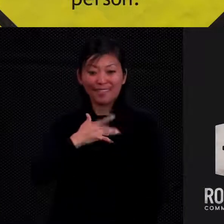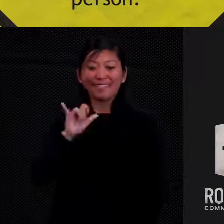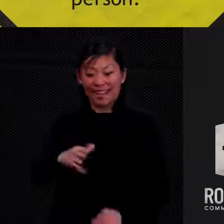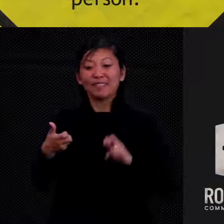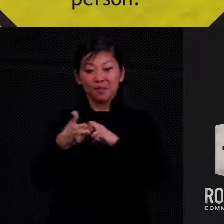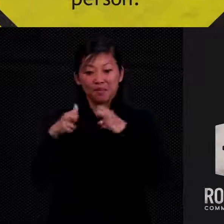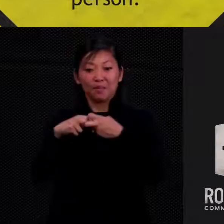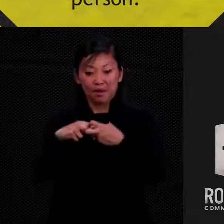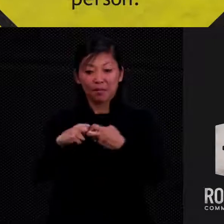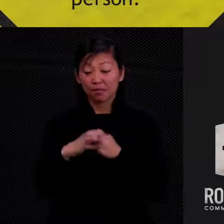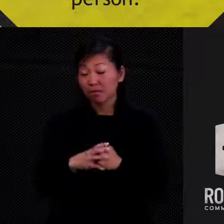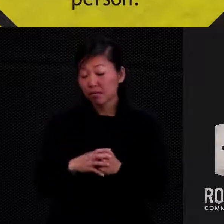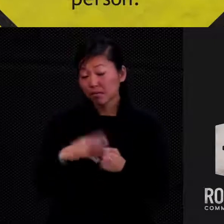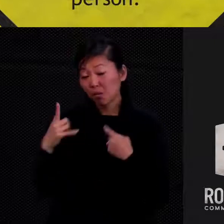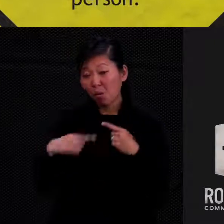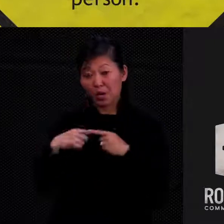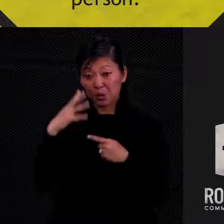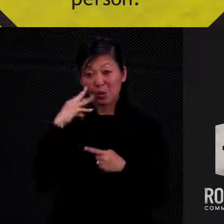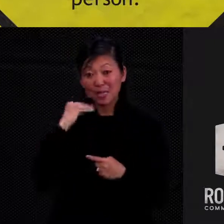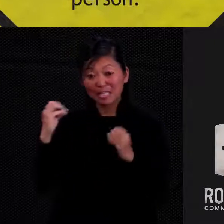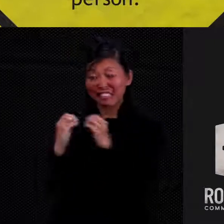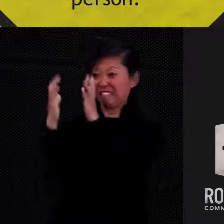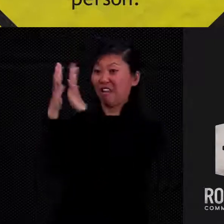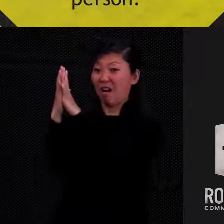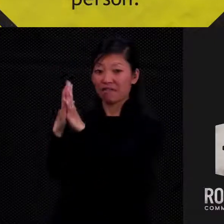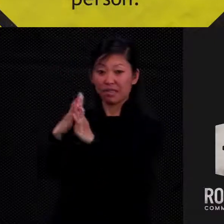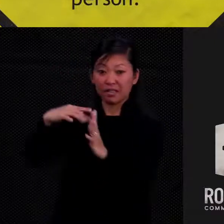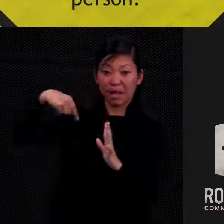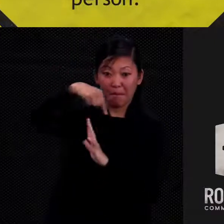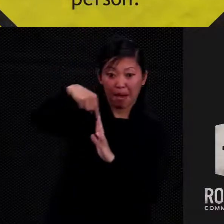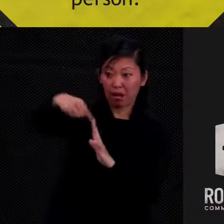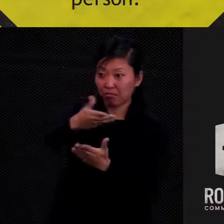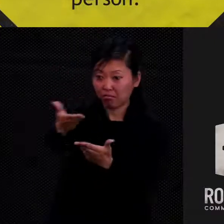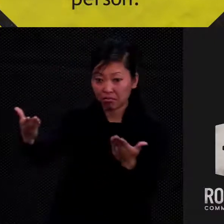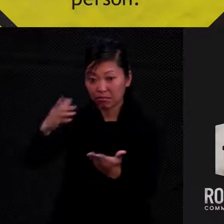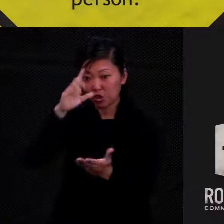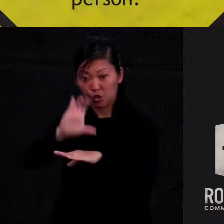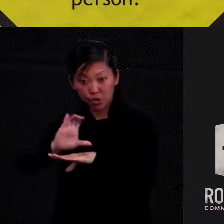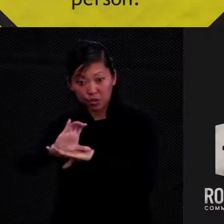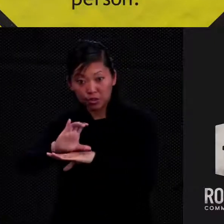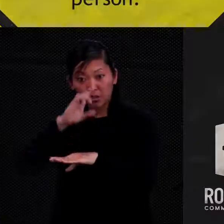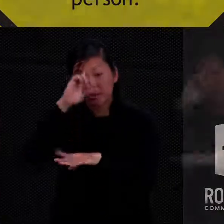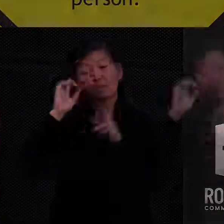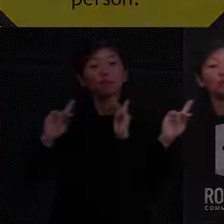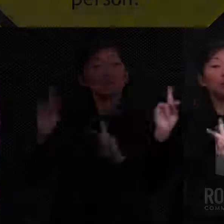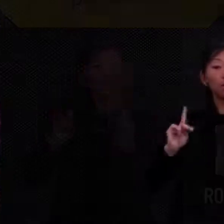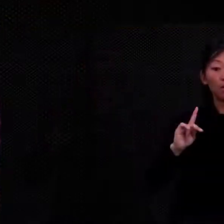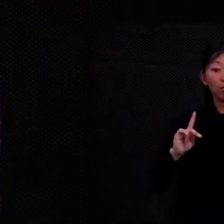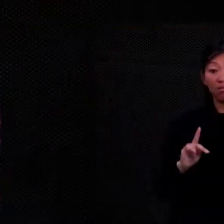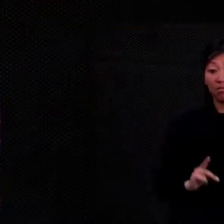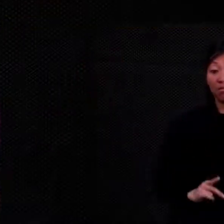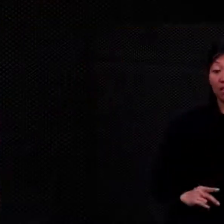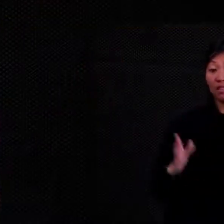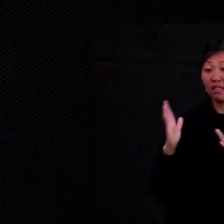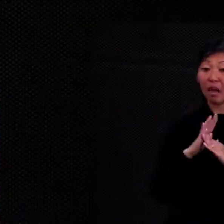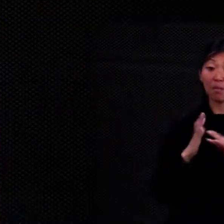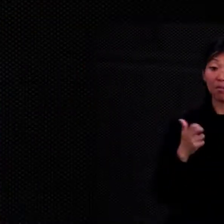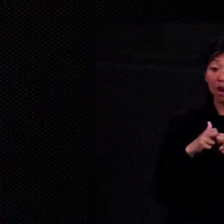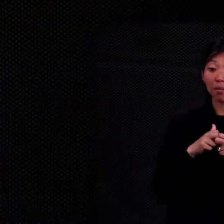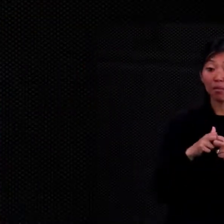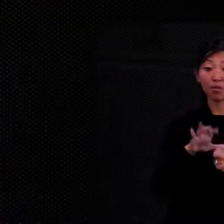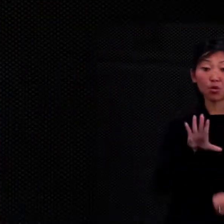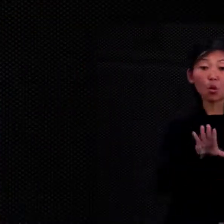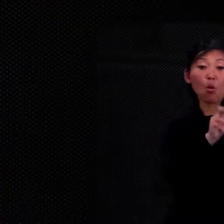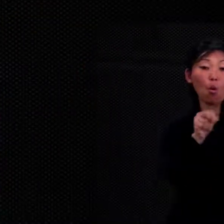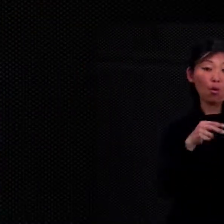When it comes to conflict and the conflict that rages among us, the primary problem is actually in here,